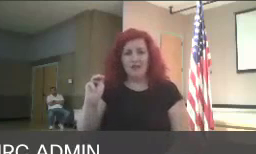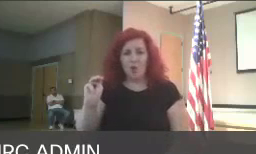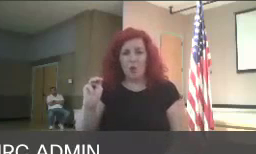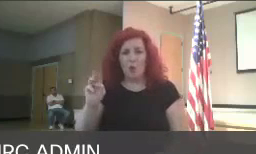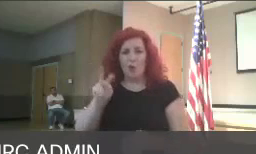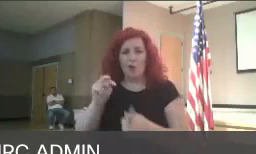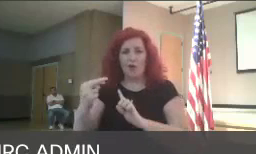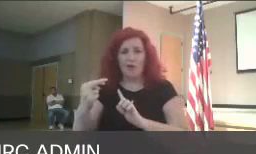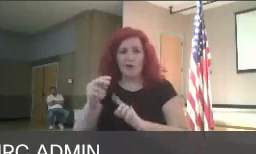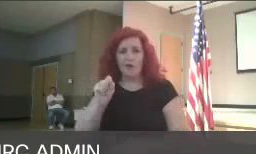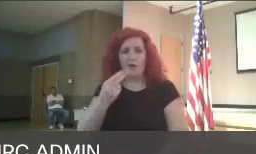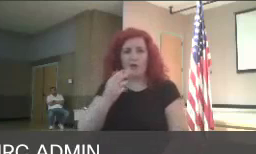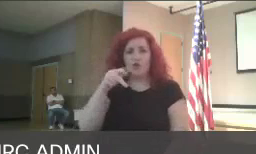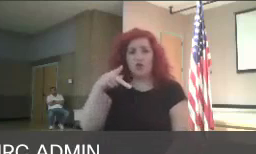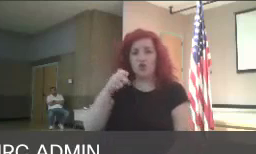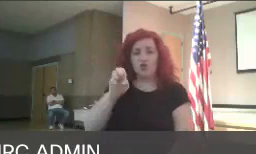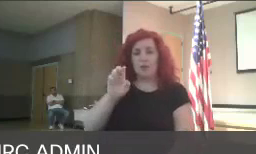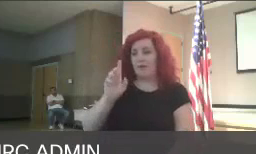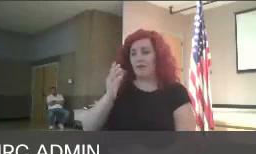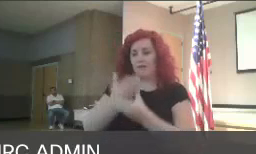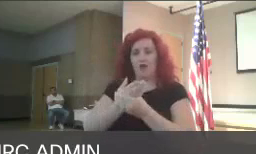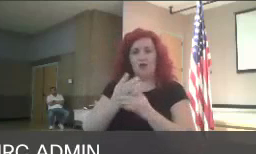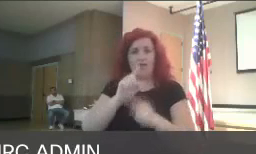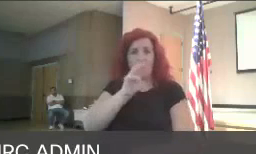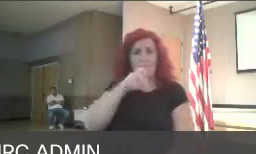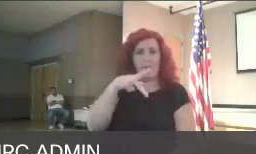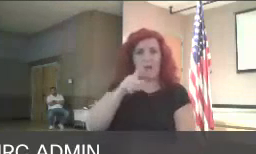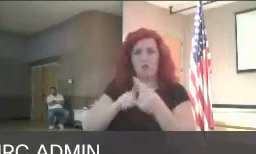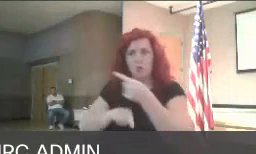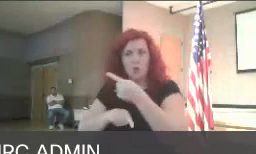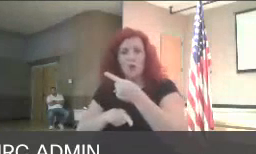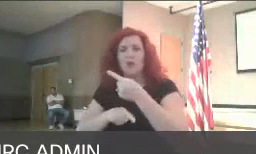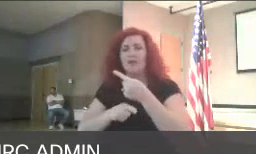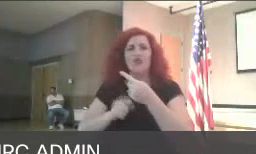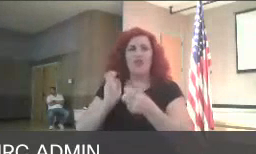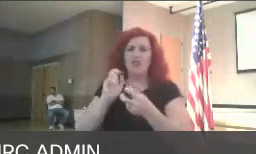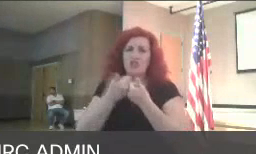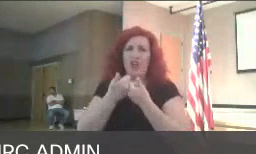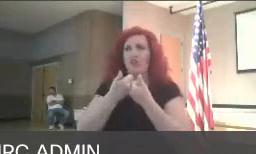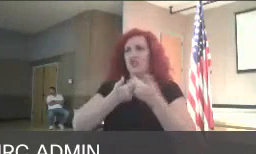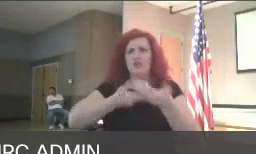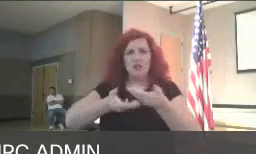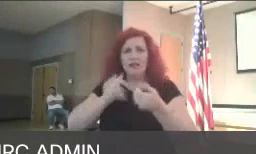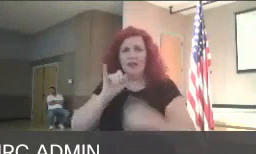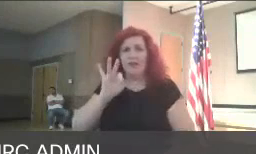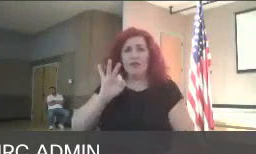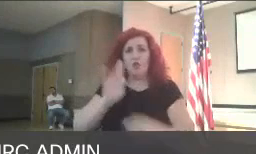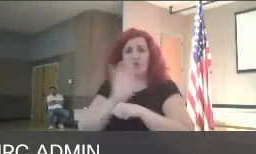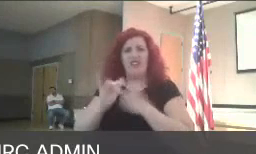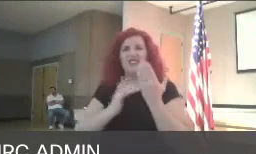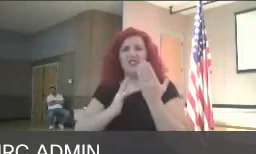from Maptitude. And it's very difficult to work and interface with this technology. So with